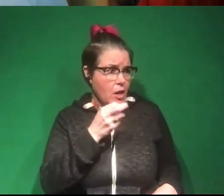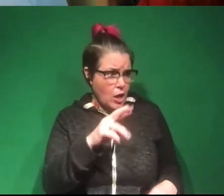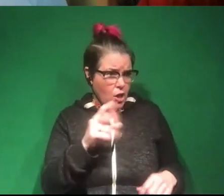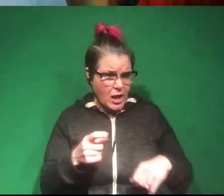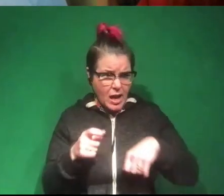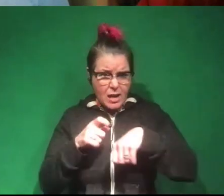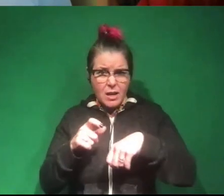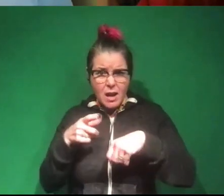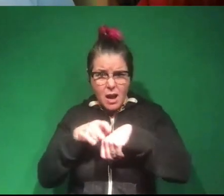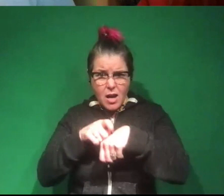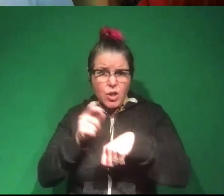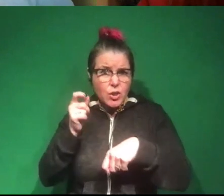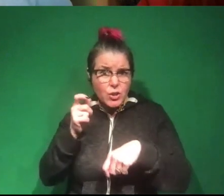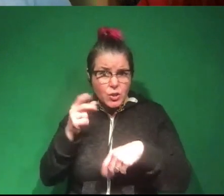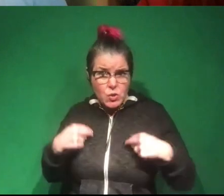skin?